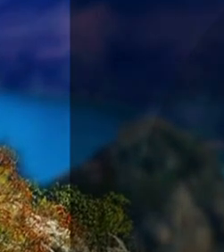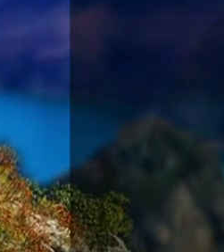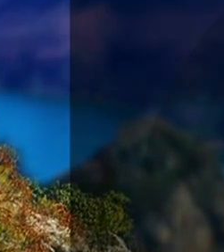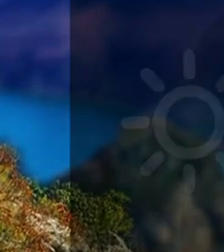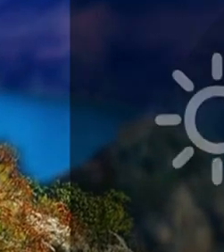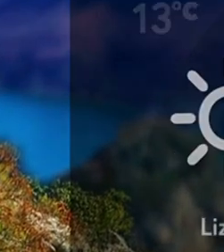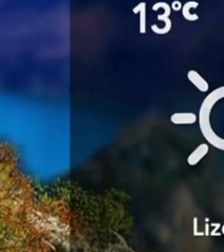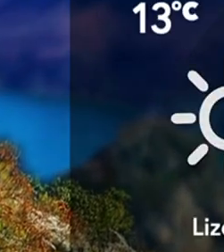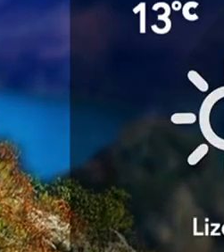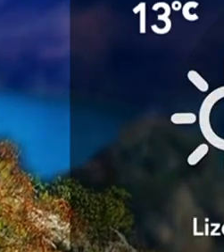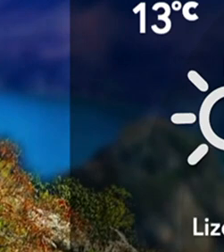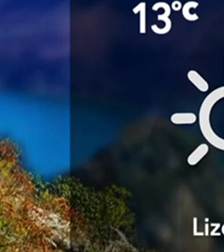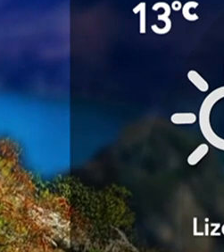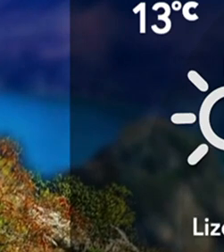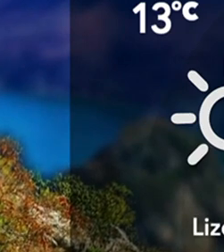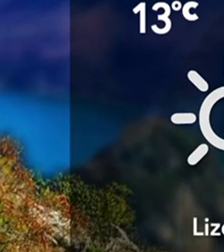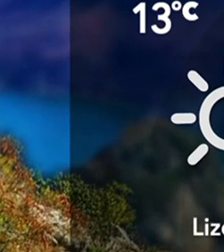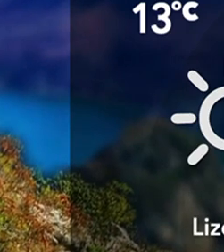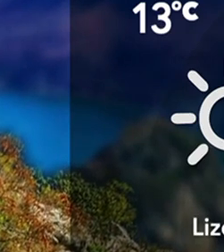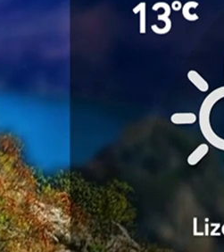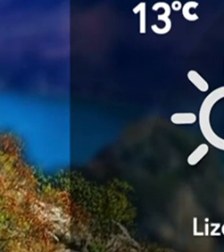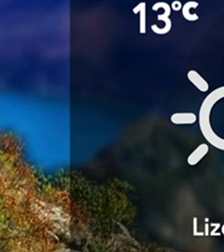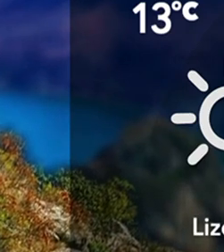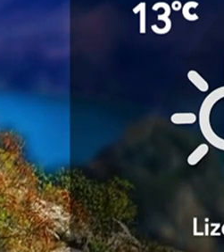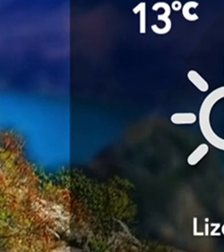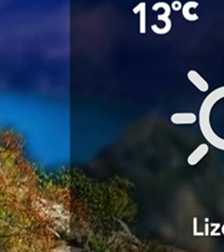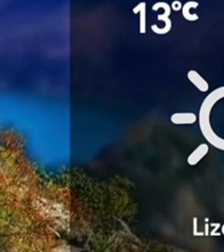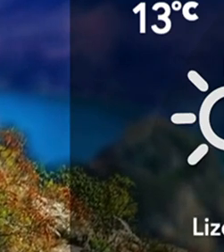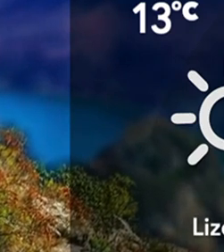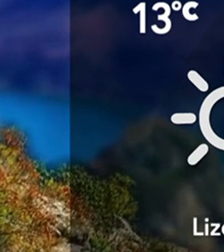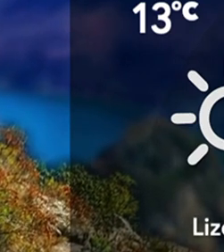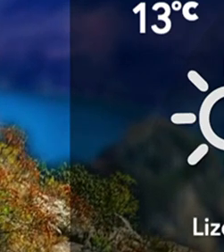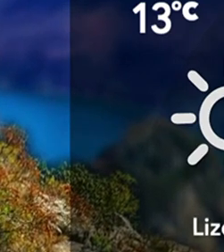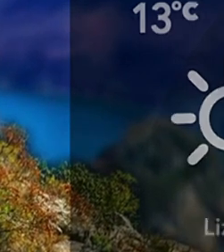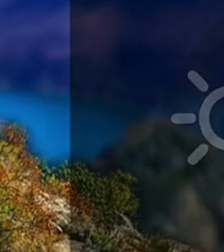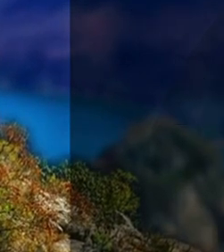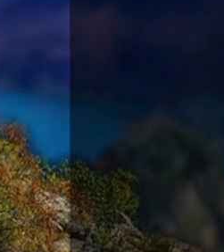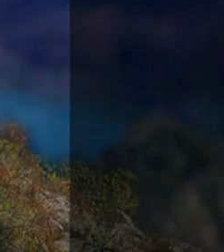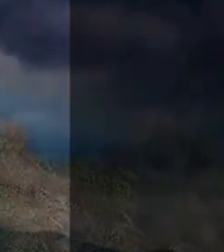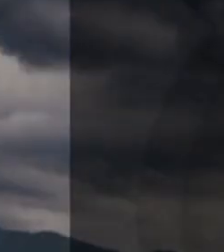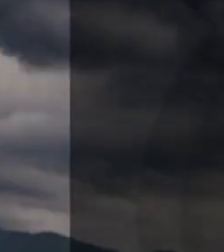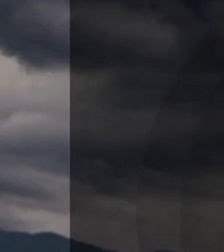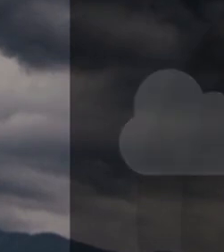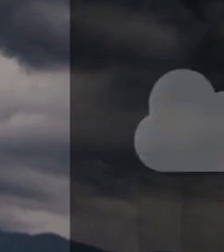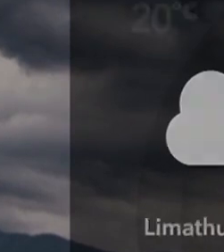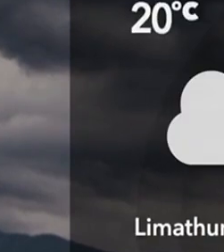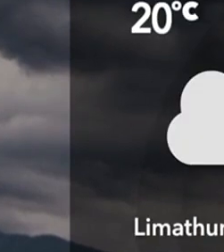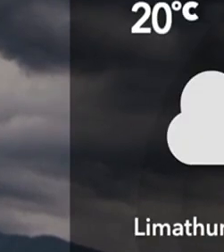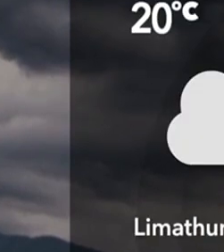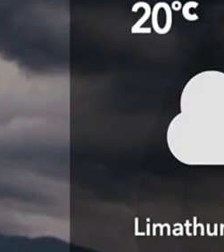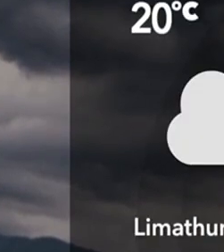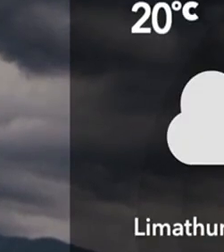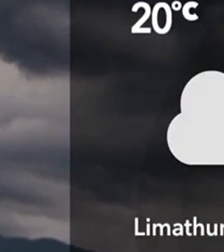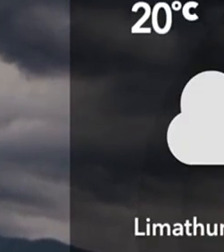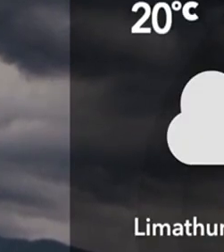ngomso kanti kwaphaya futhi empumalanga kosekhunda ngamashumi nje mathathu abenesibini. Masijongeni bethu kwakhona kwiphondo lalandela